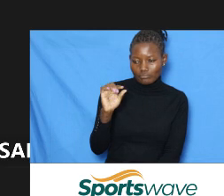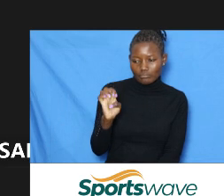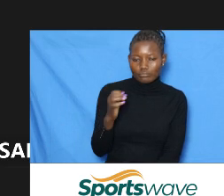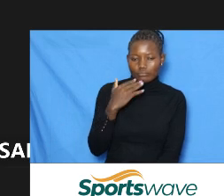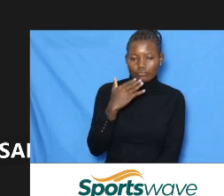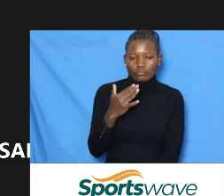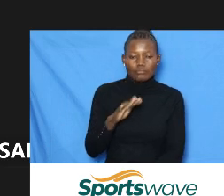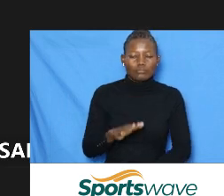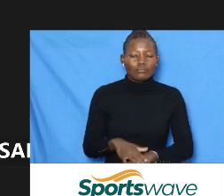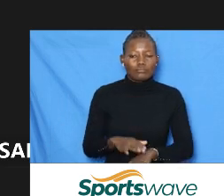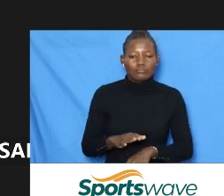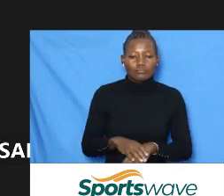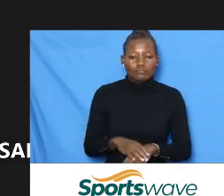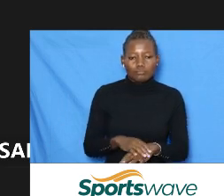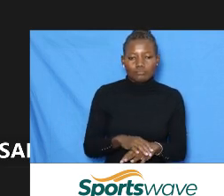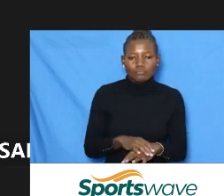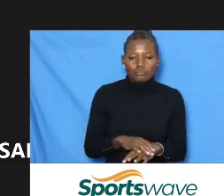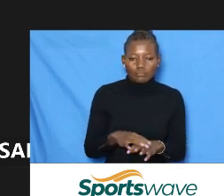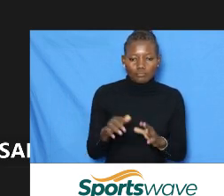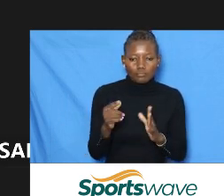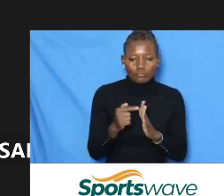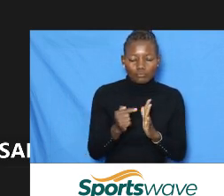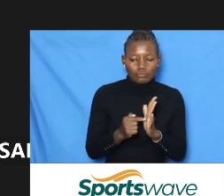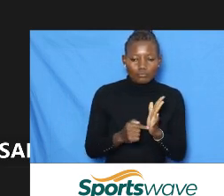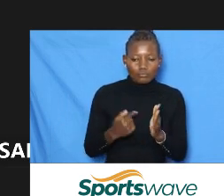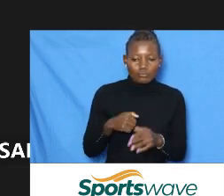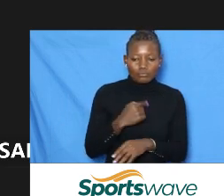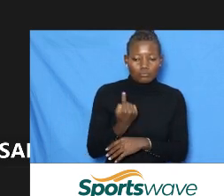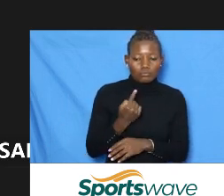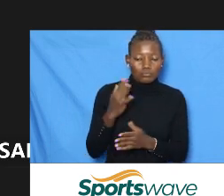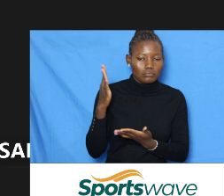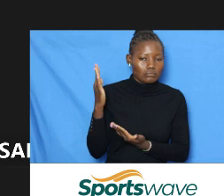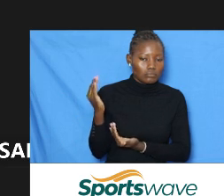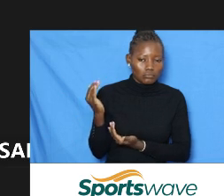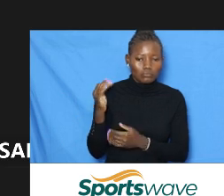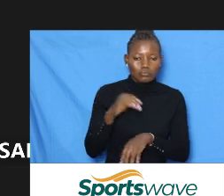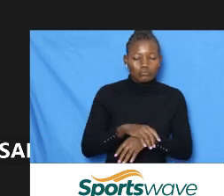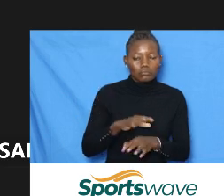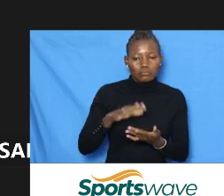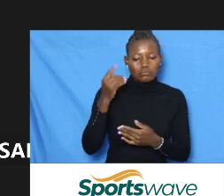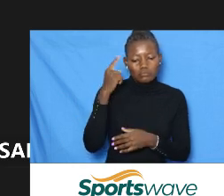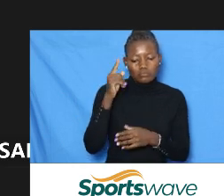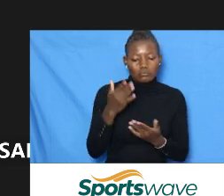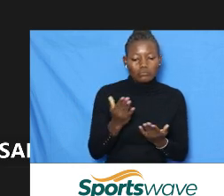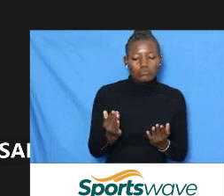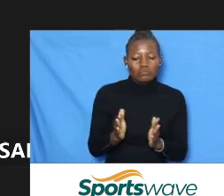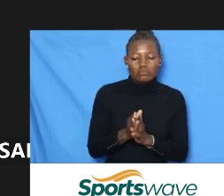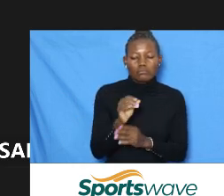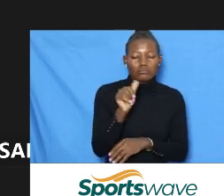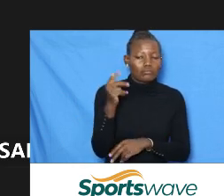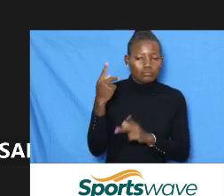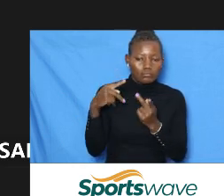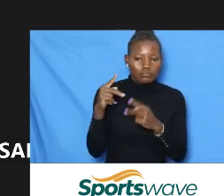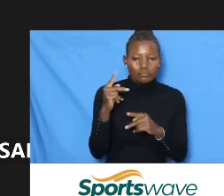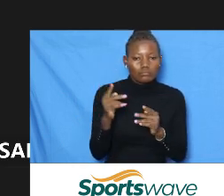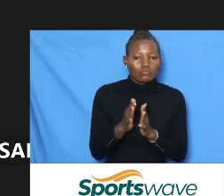informative presentation. We can only hope to get much more of this from you and other professionals.